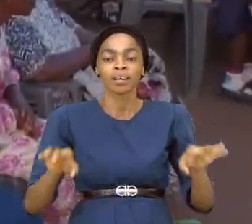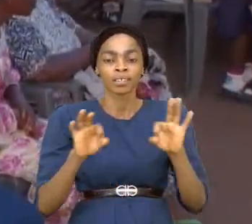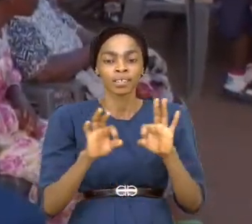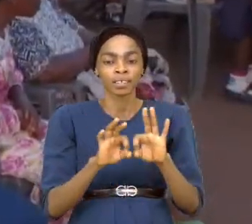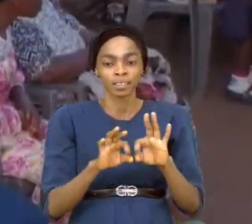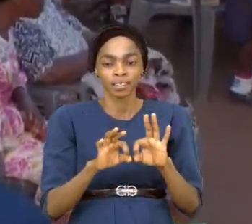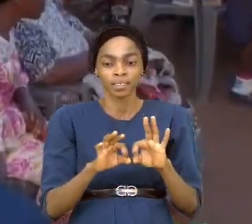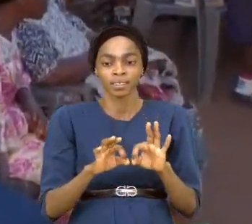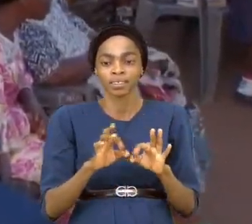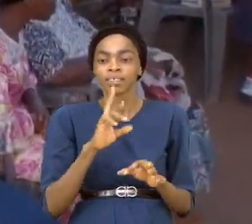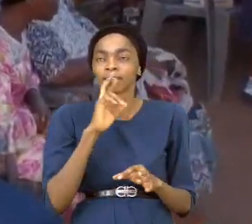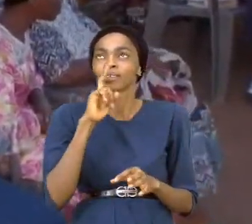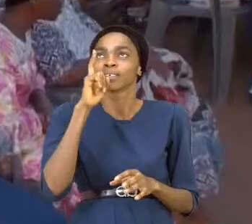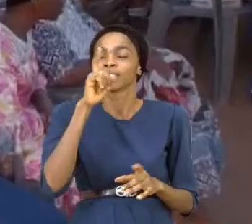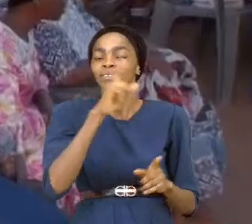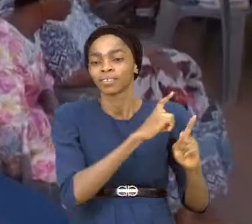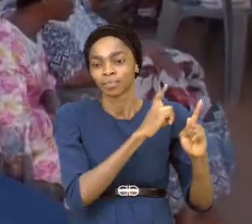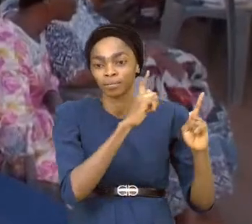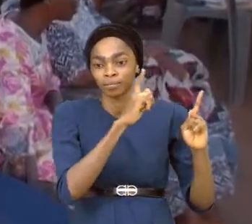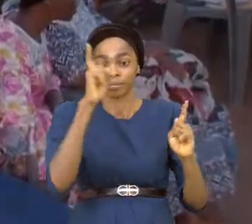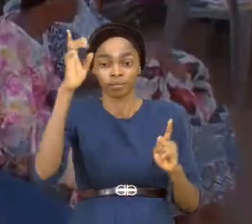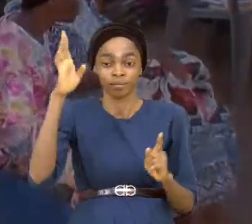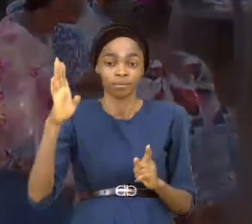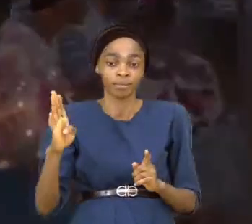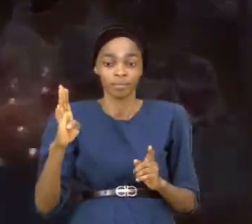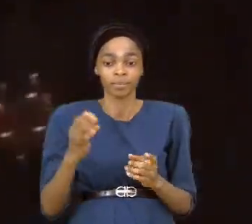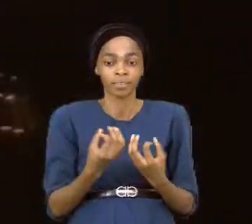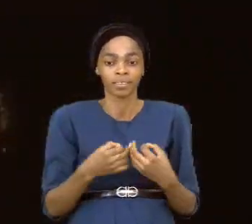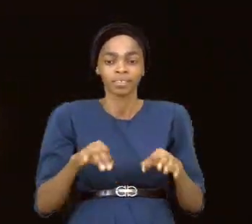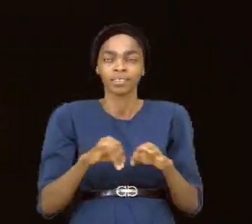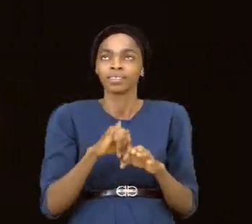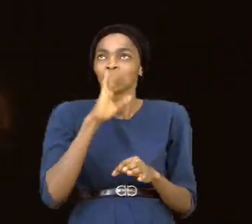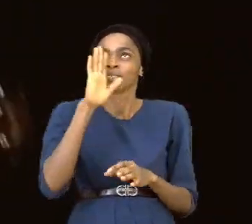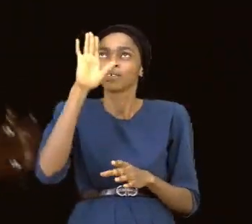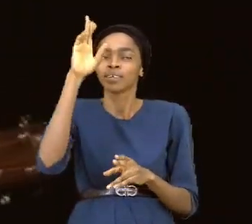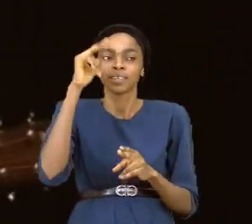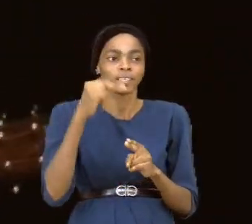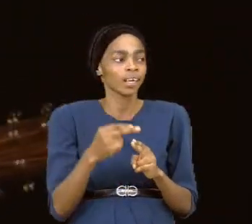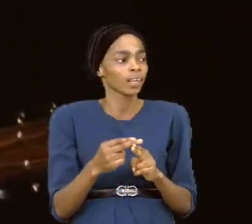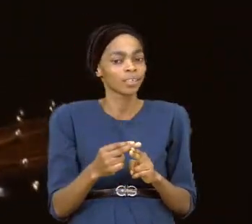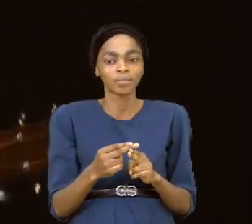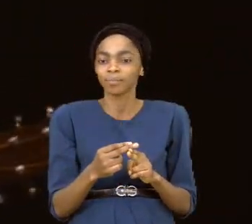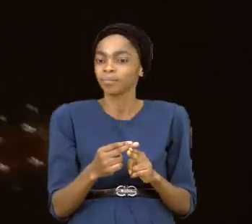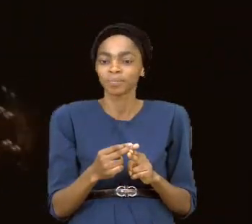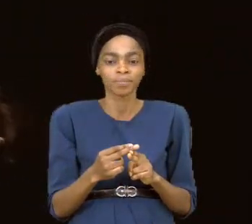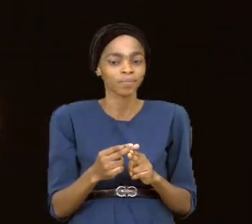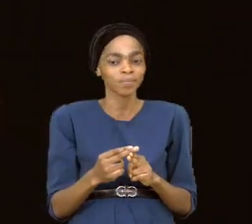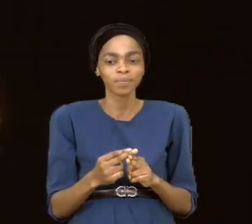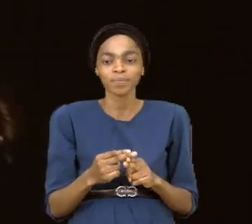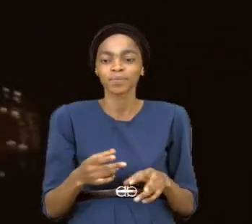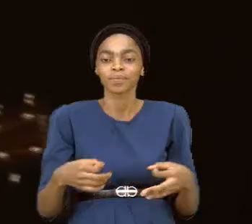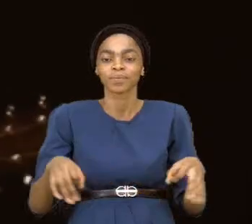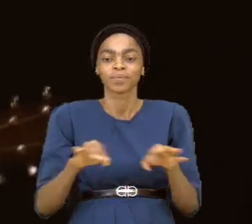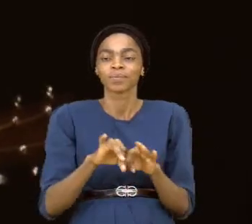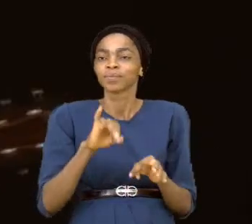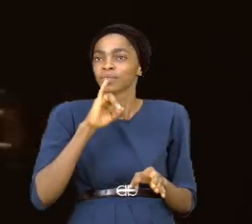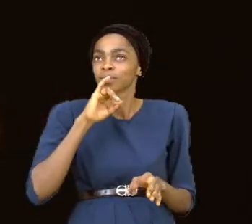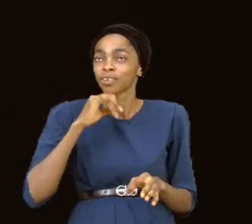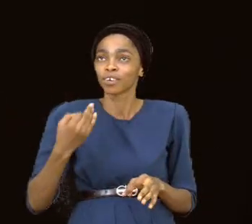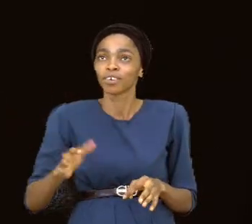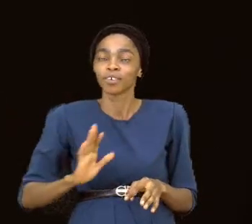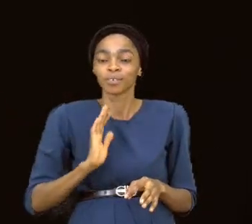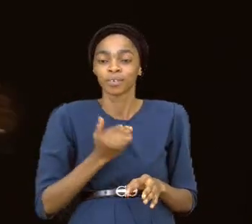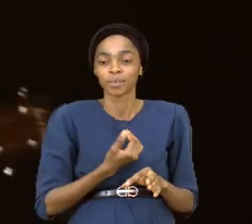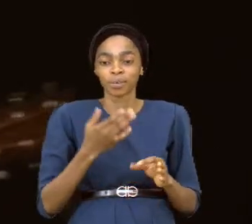Worthy are you, God. Worthy is your name. Worthy of